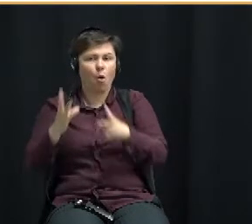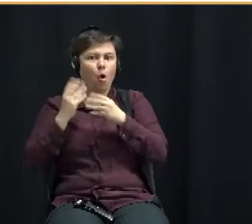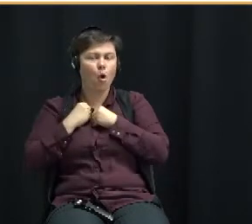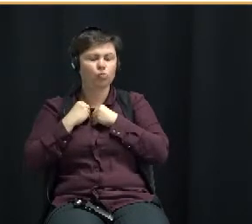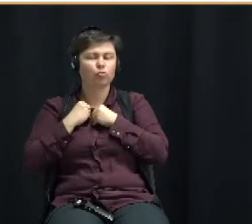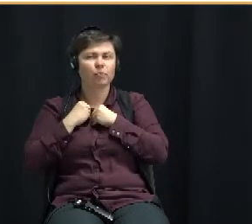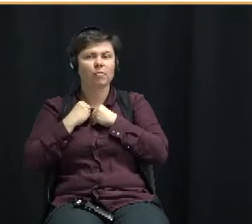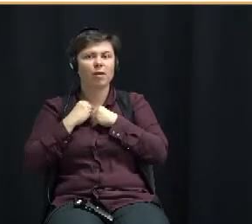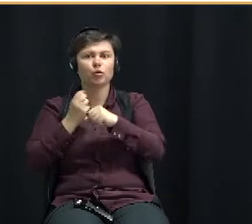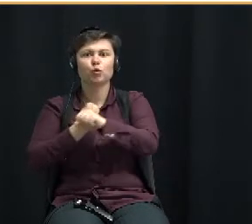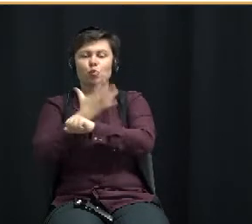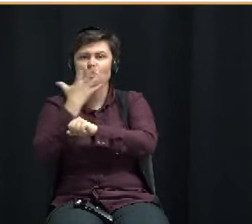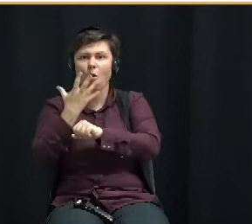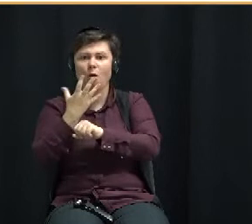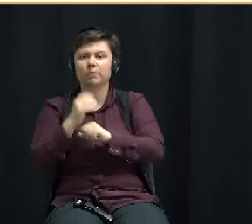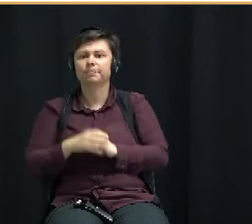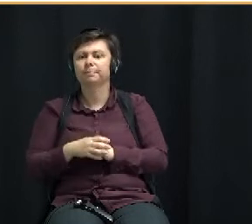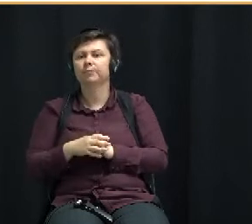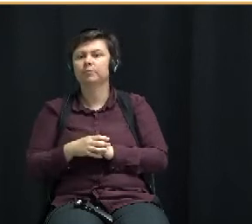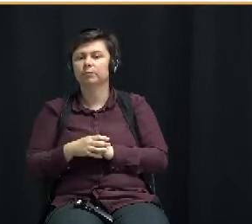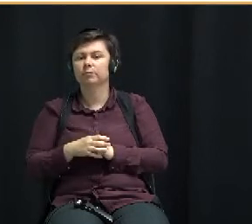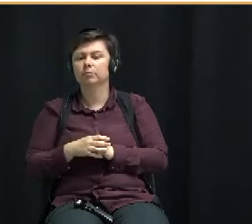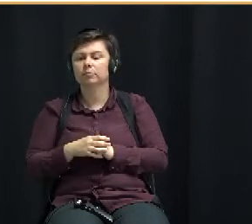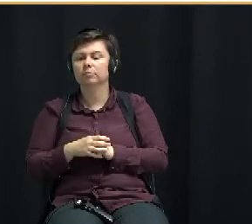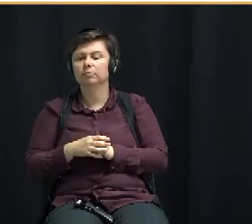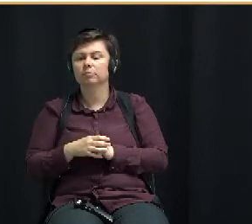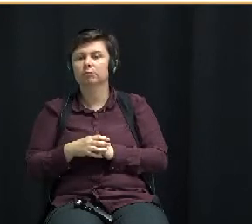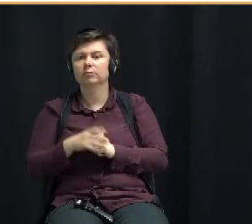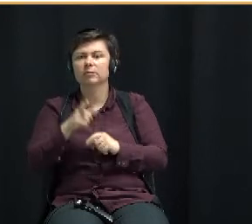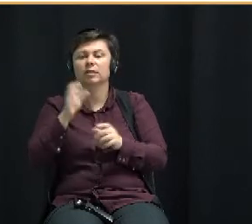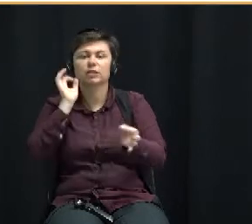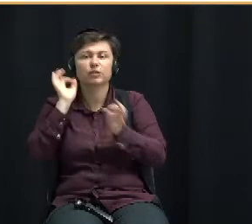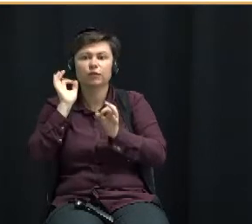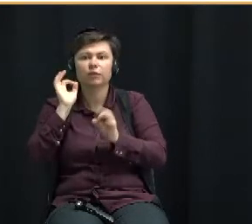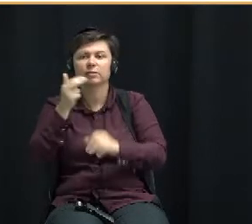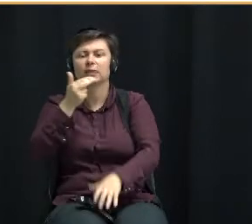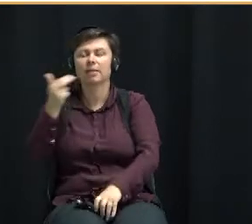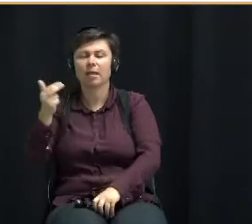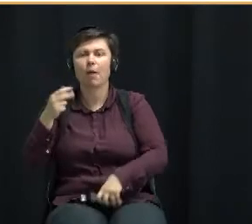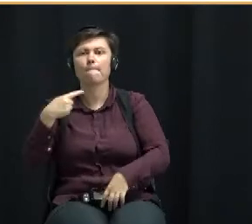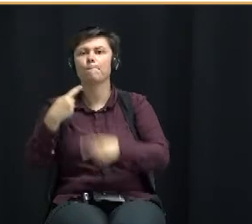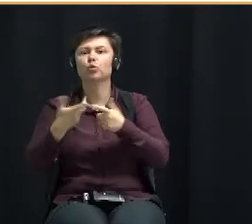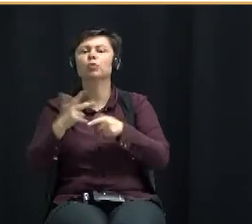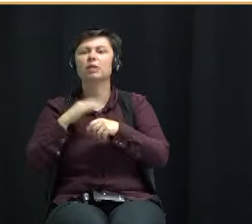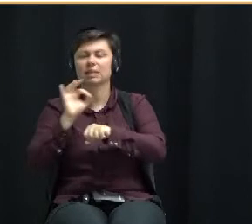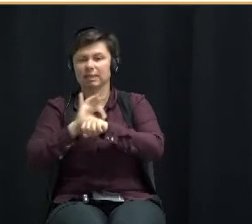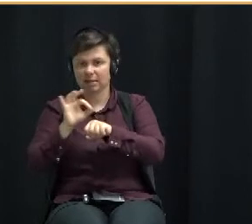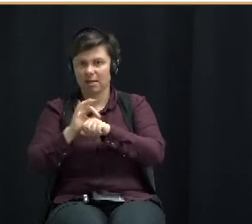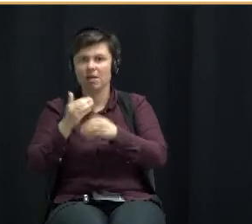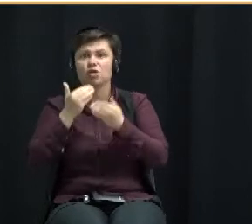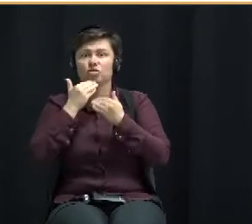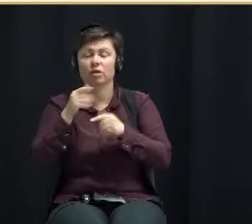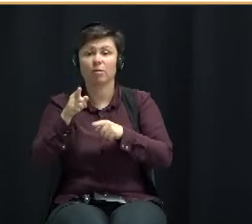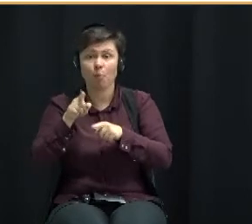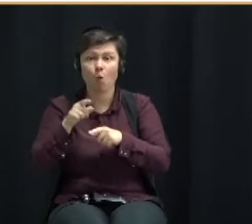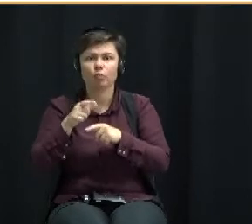process. And they can also, more importantly, identify barriers and problems and issues that